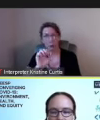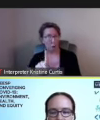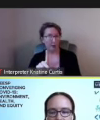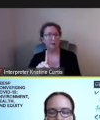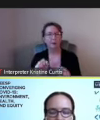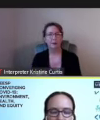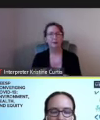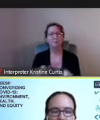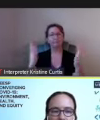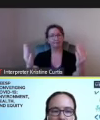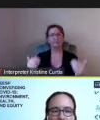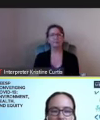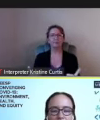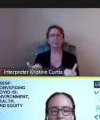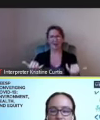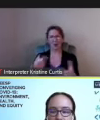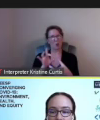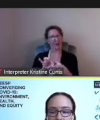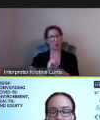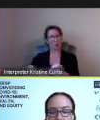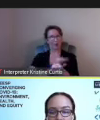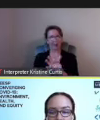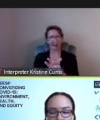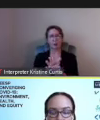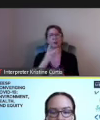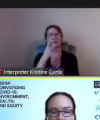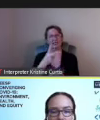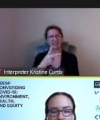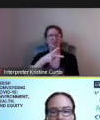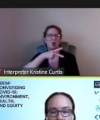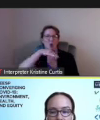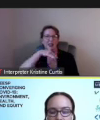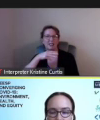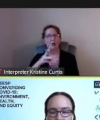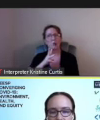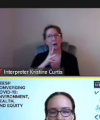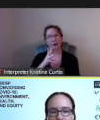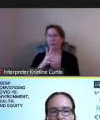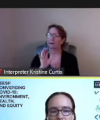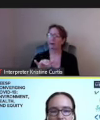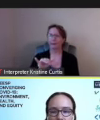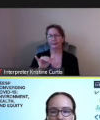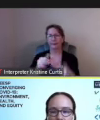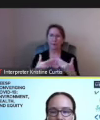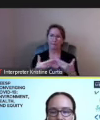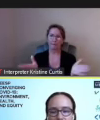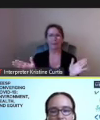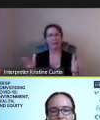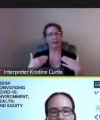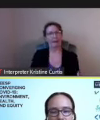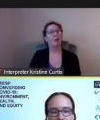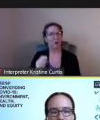In the context of COVID-19, we've seen wastewater being used as a public health tool to inform decisions and actions through